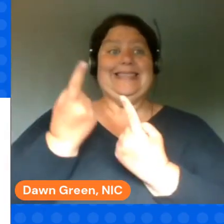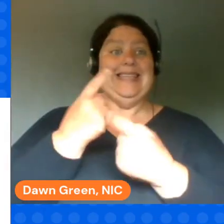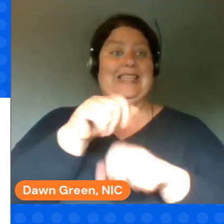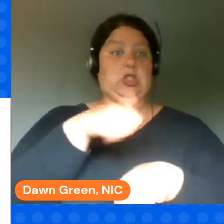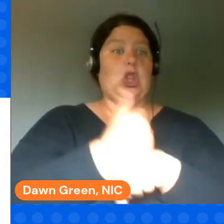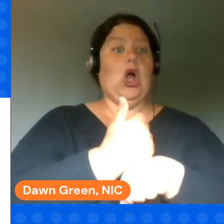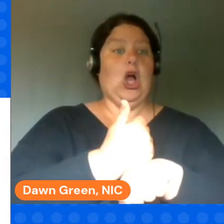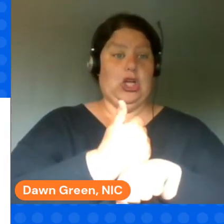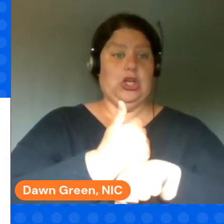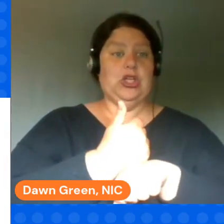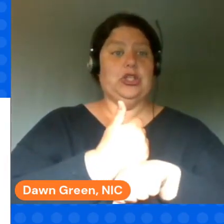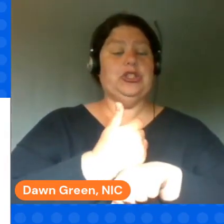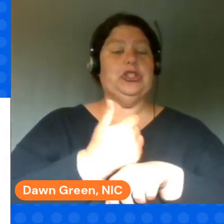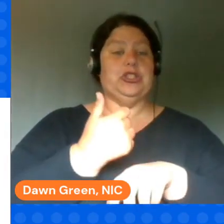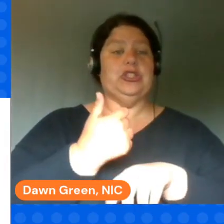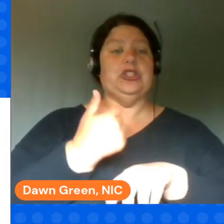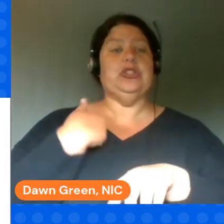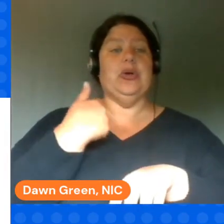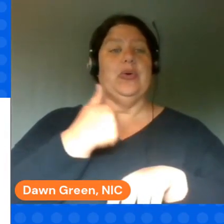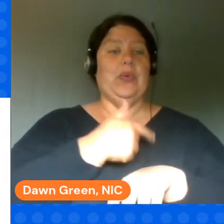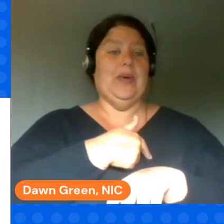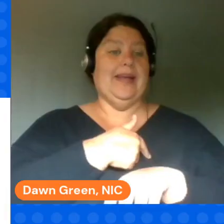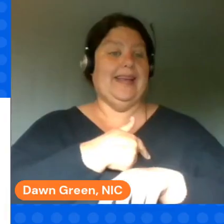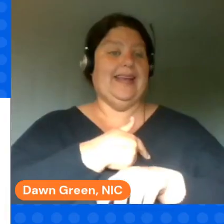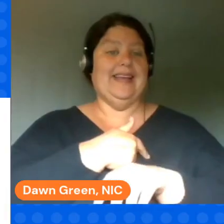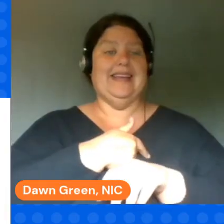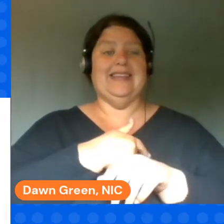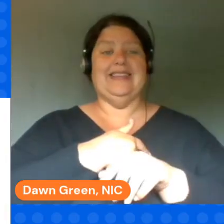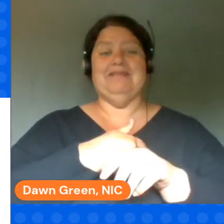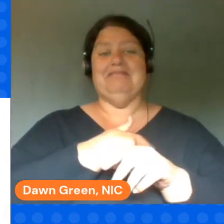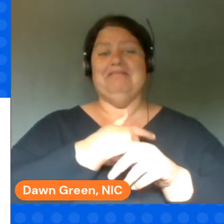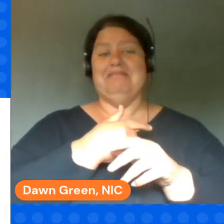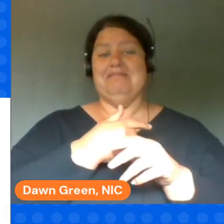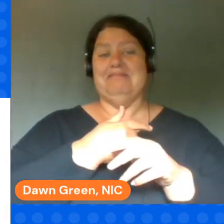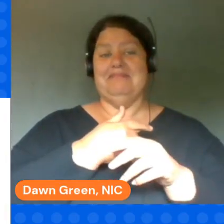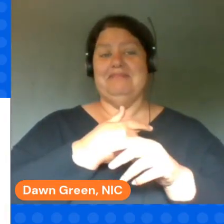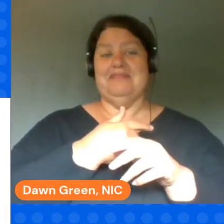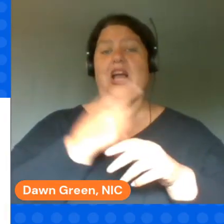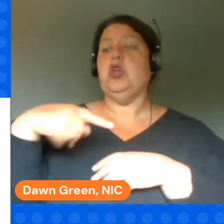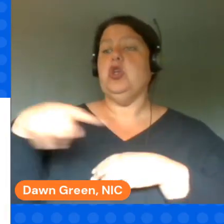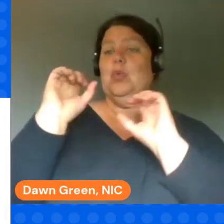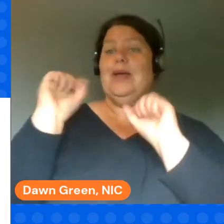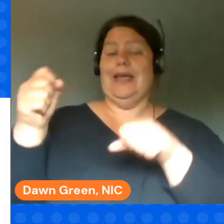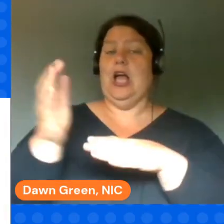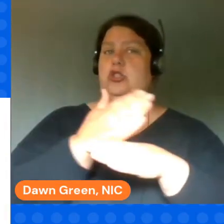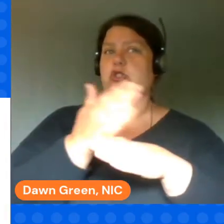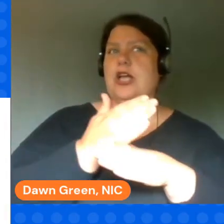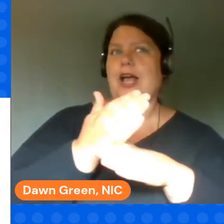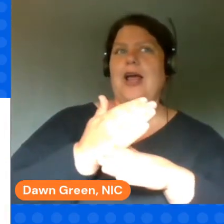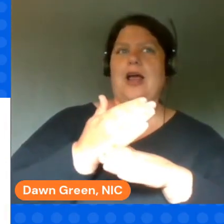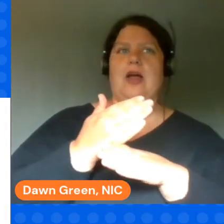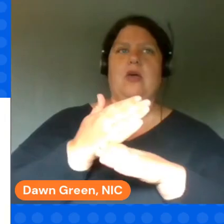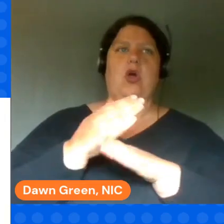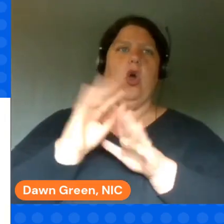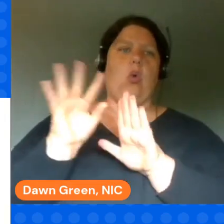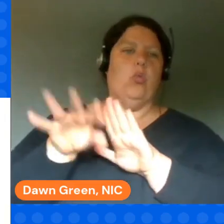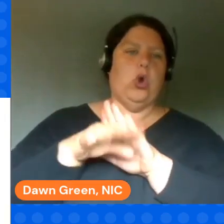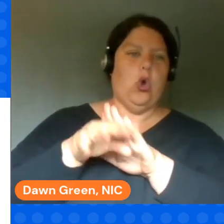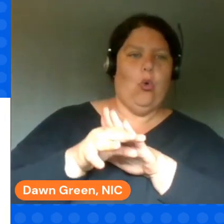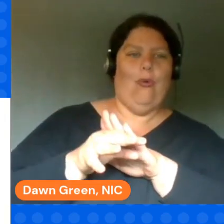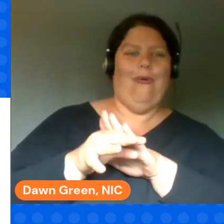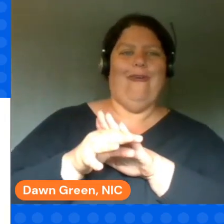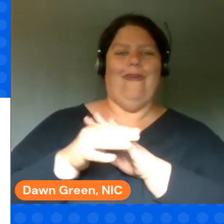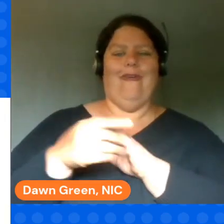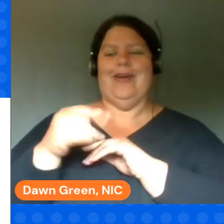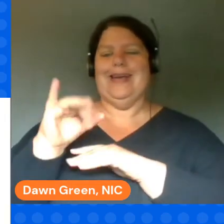OctoStudio, you've been able to share your project, like record it as a video or a GIF and send that through